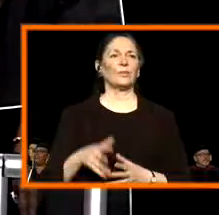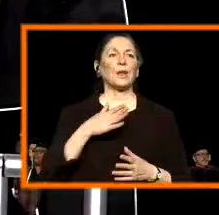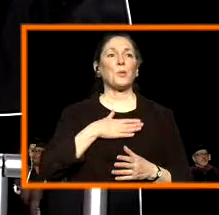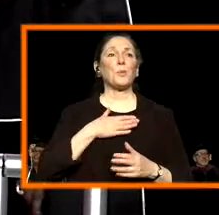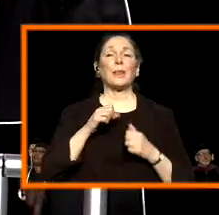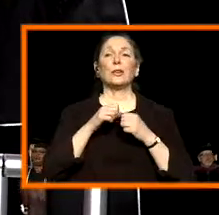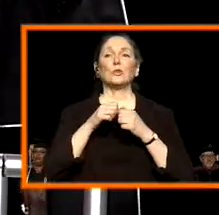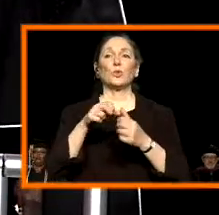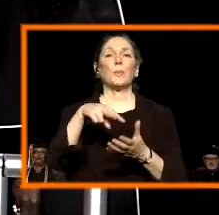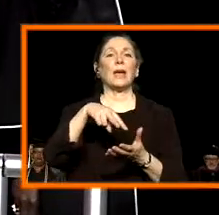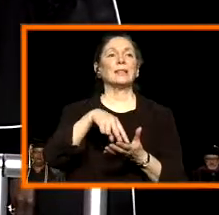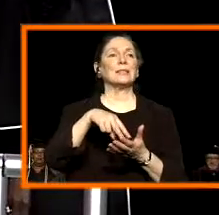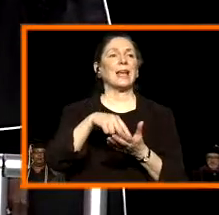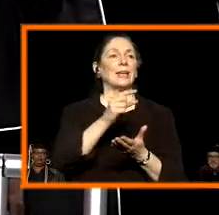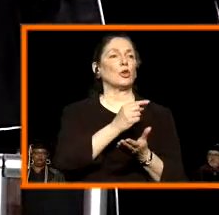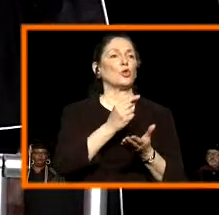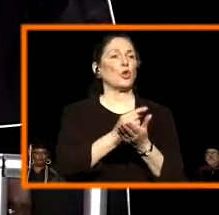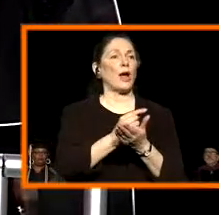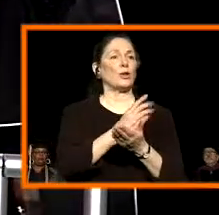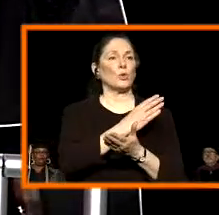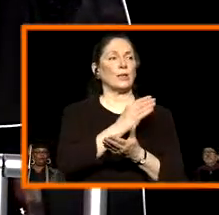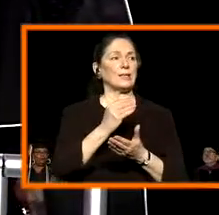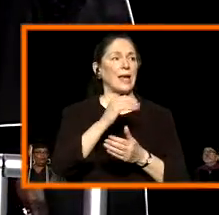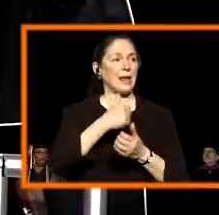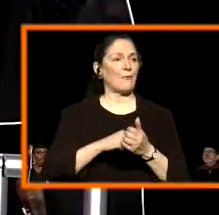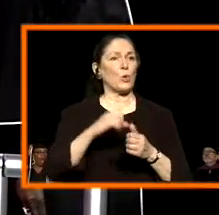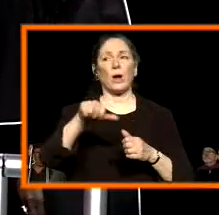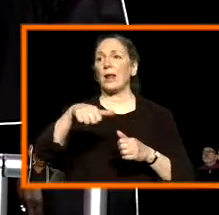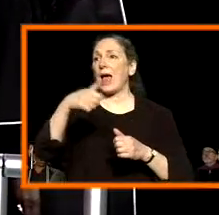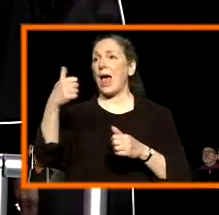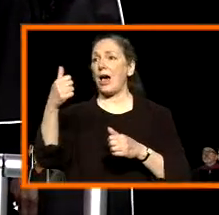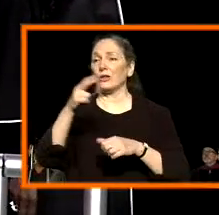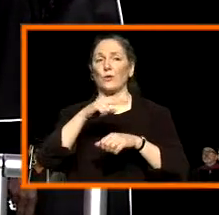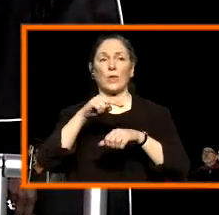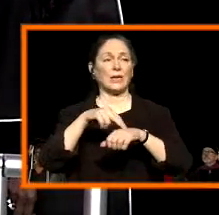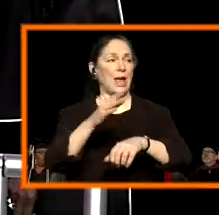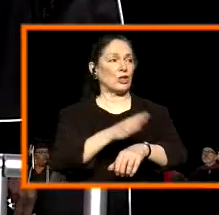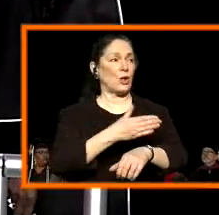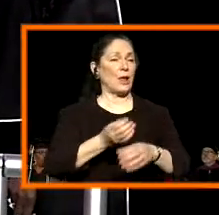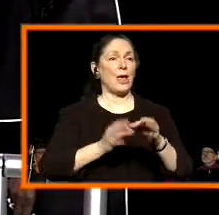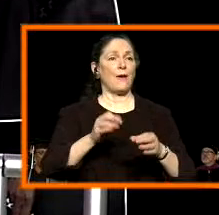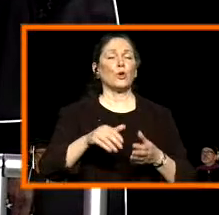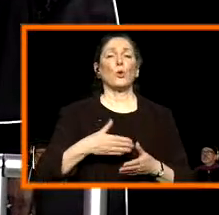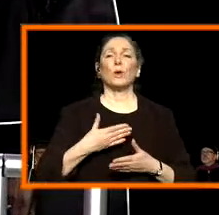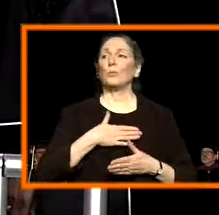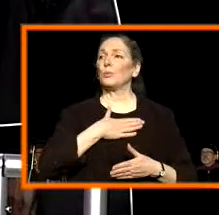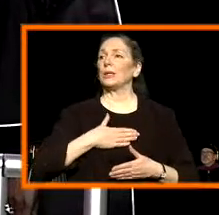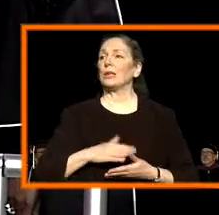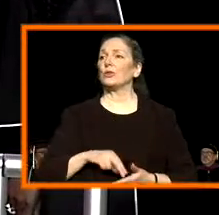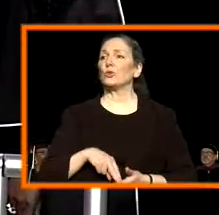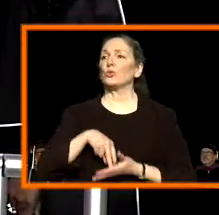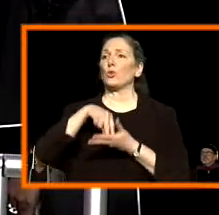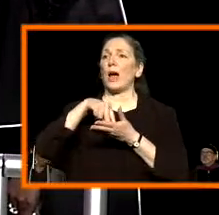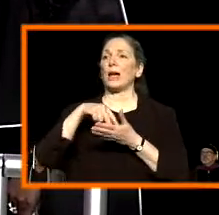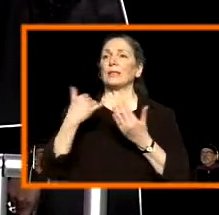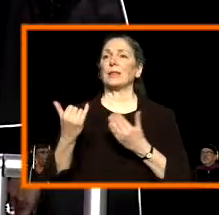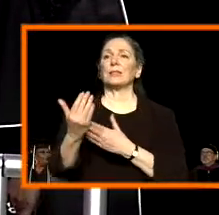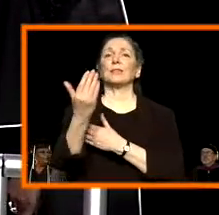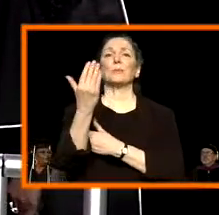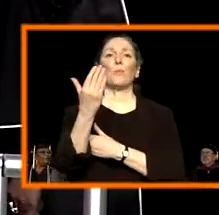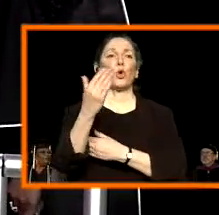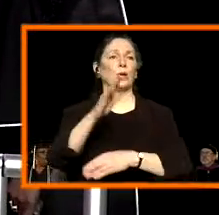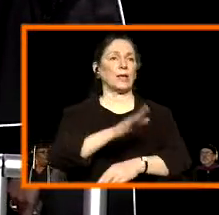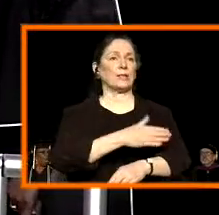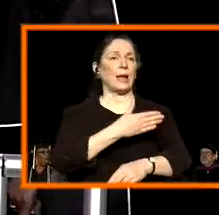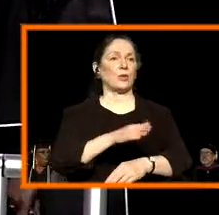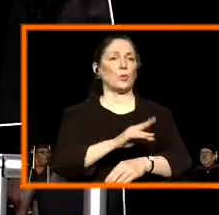Please remain standing, graduates, and everyone else for the national anthem, if you would please rise. This morning's national anthem will be